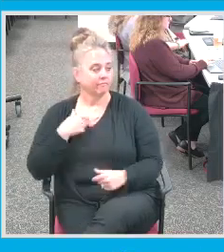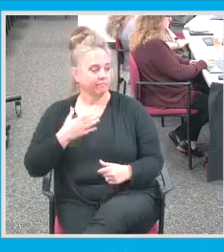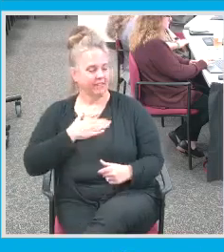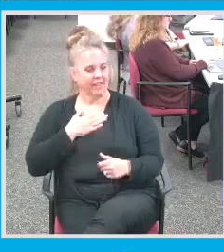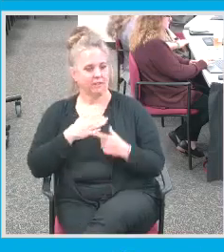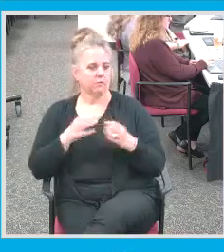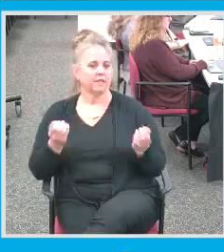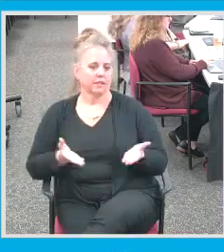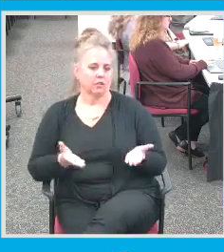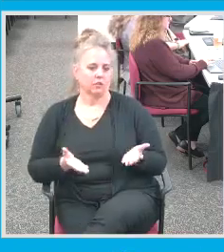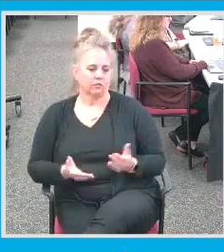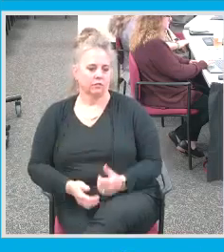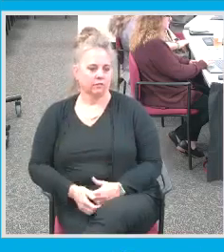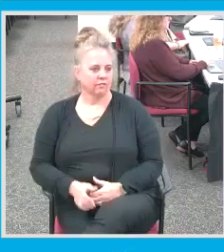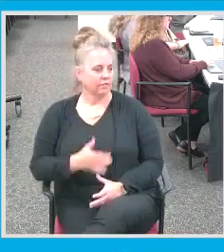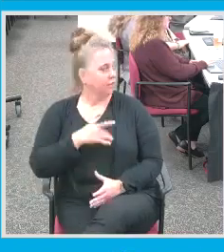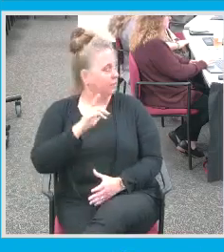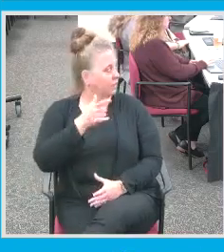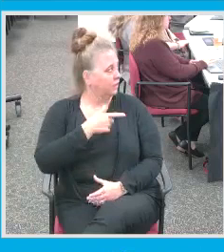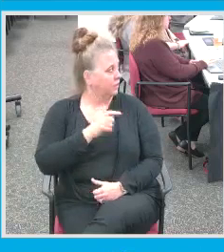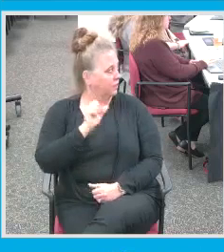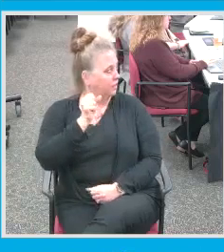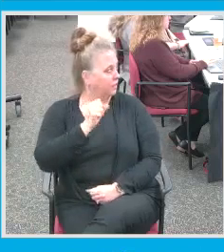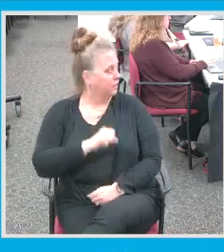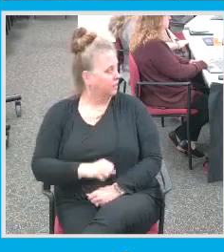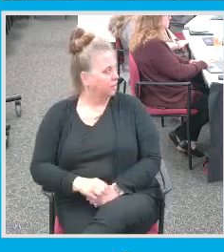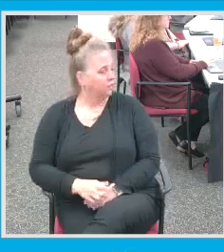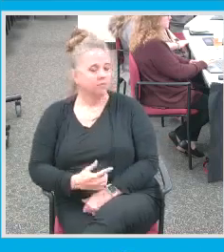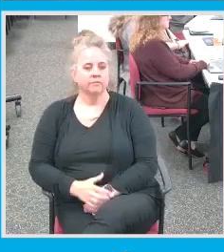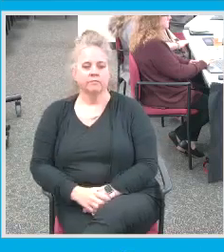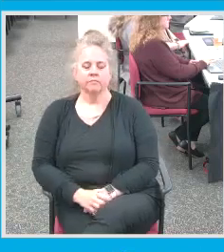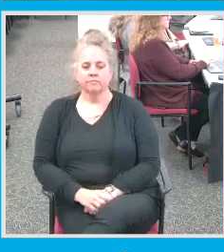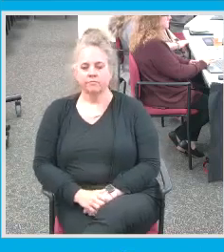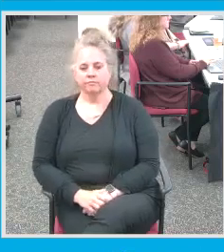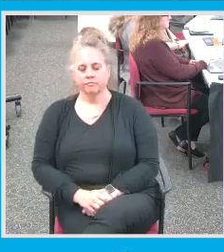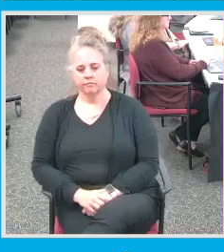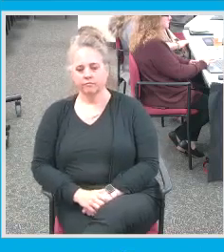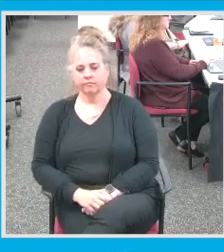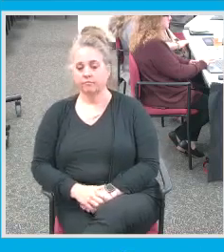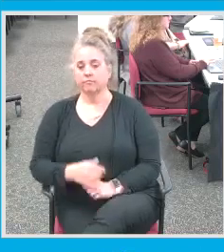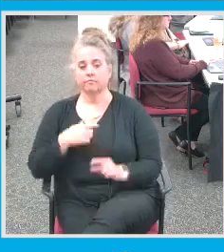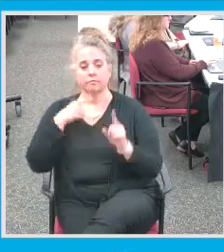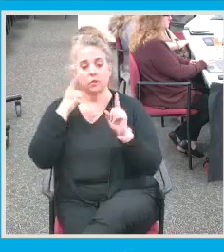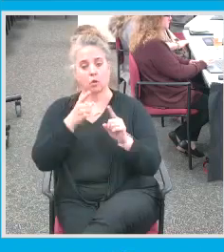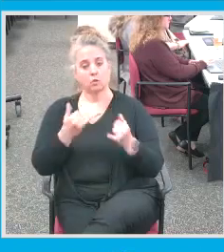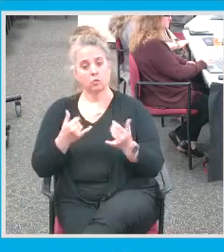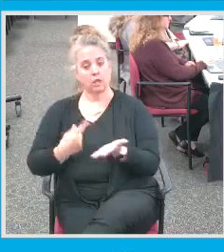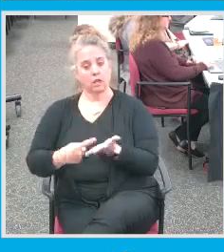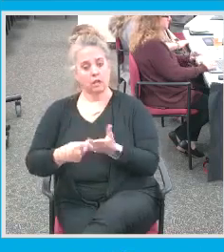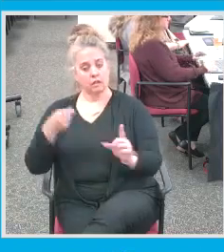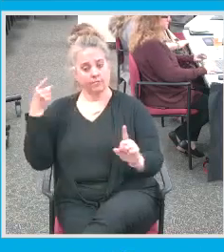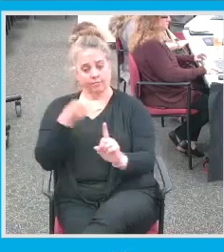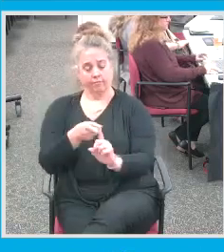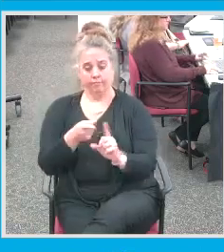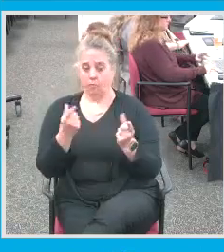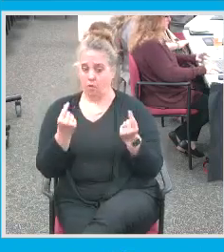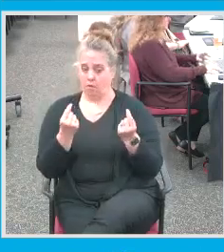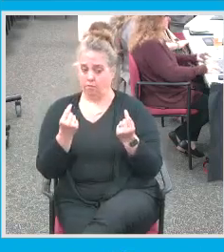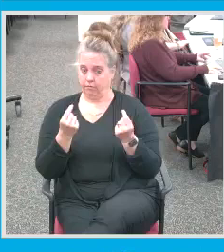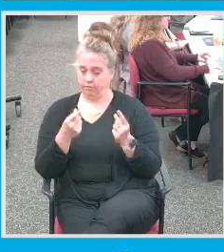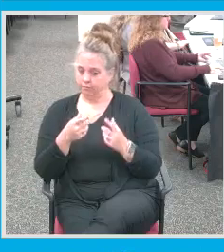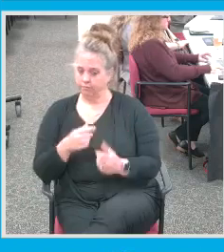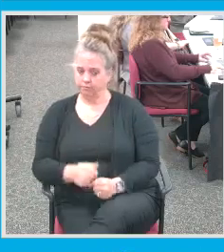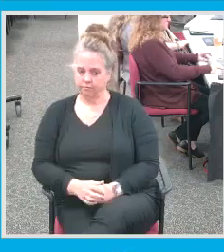awkward angle. Okay. And so my goal here today is to talk to you about one very specific